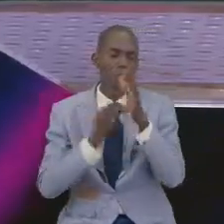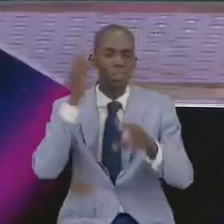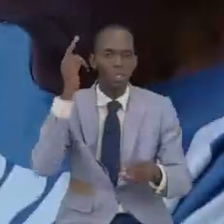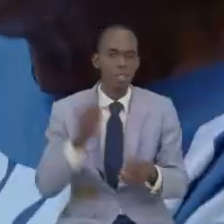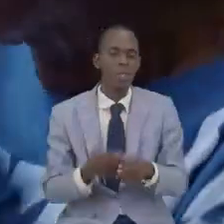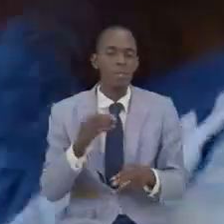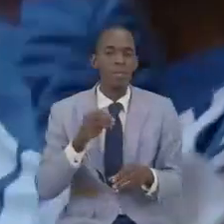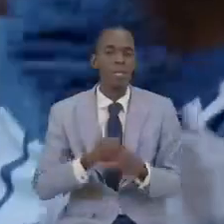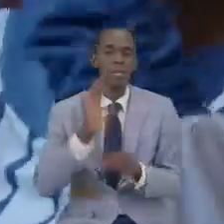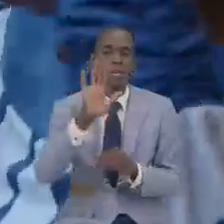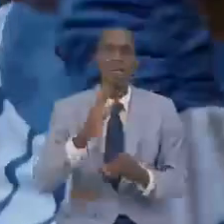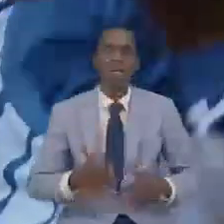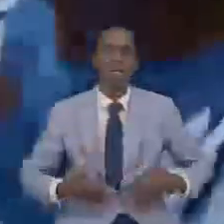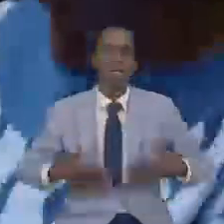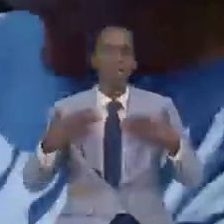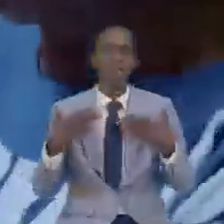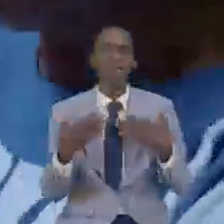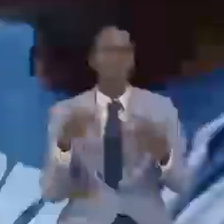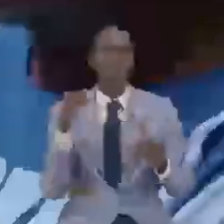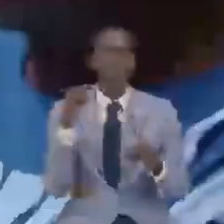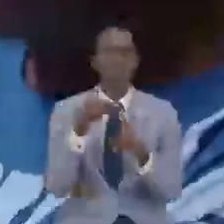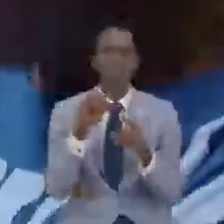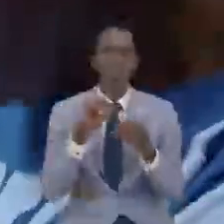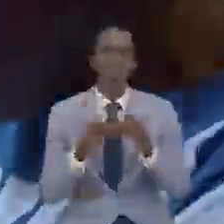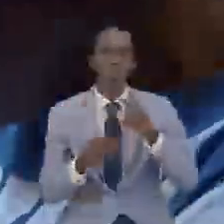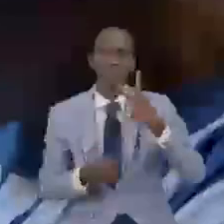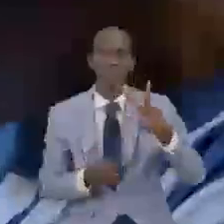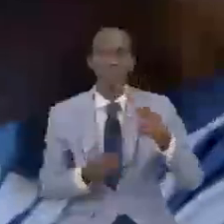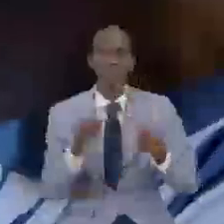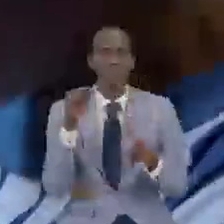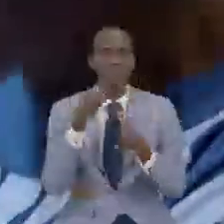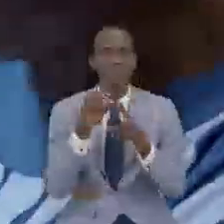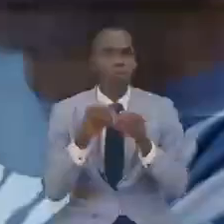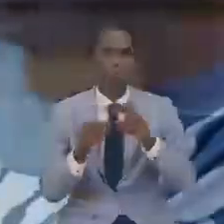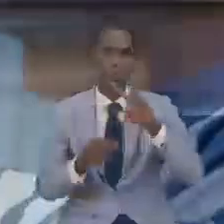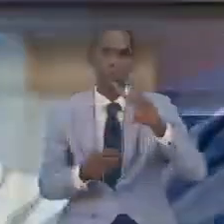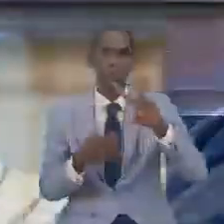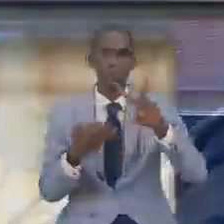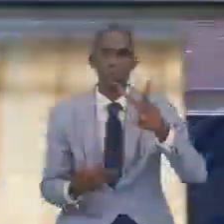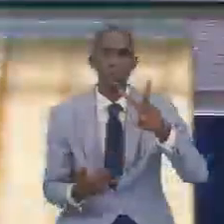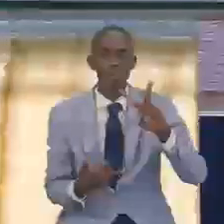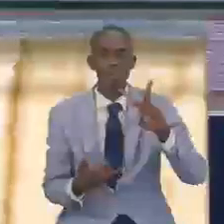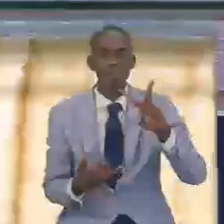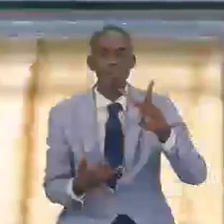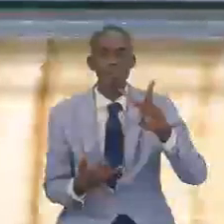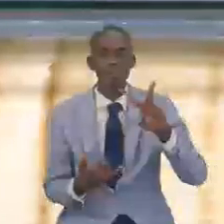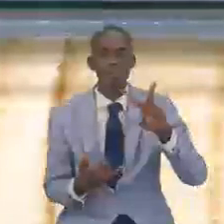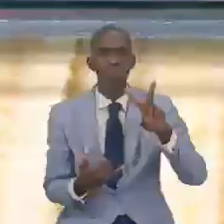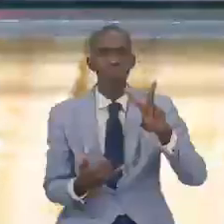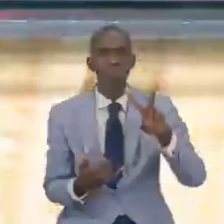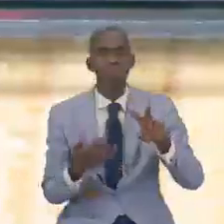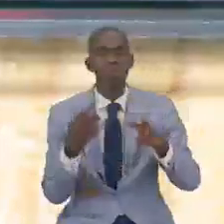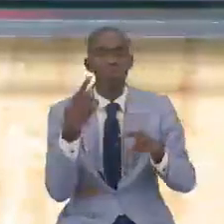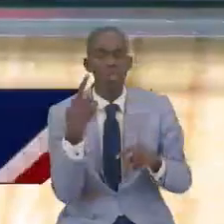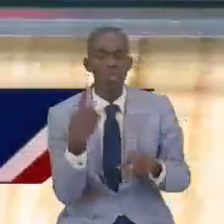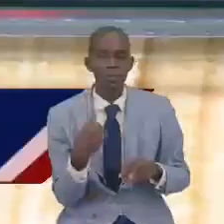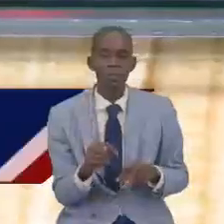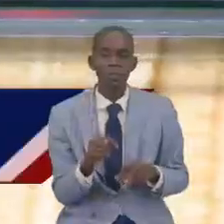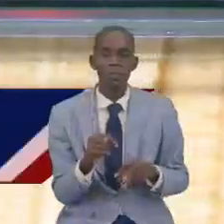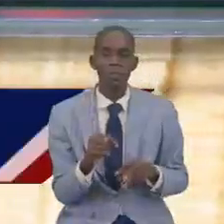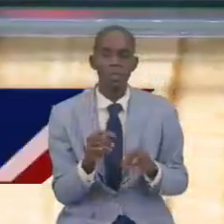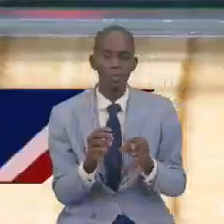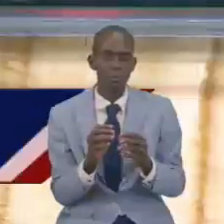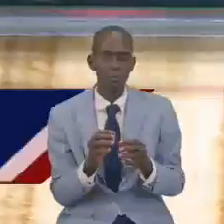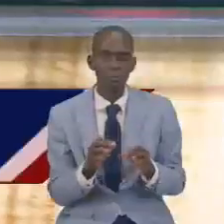in your life. We're coming to point number two now. Point number two is the essential wisdom